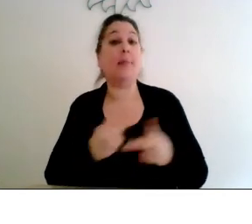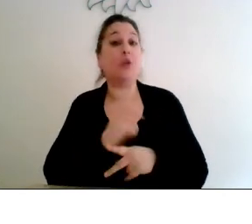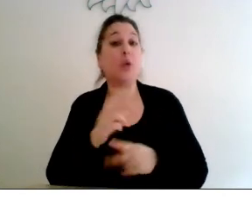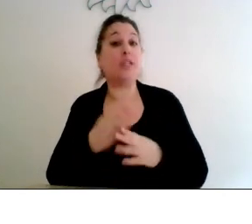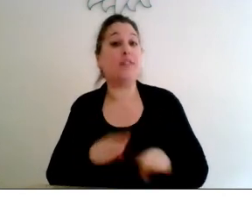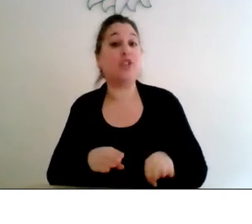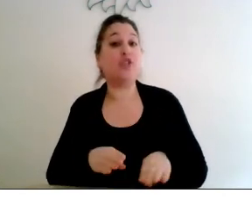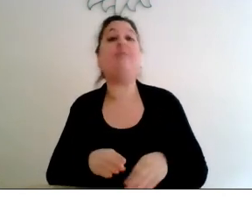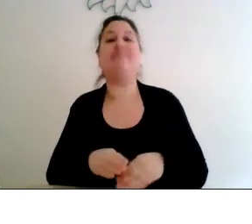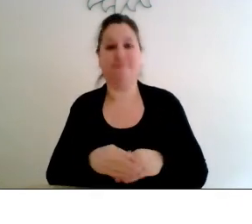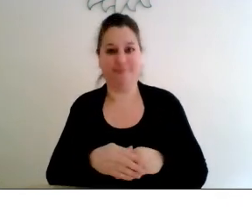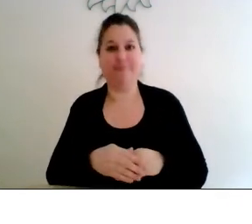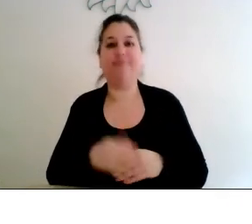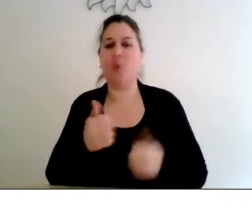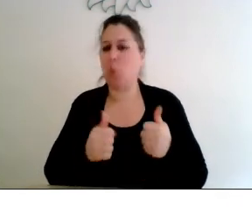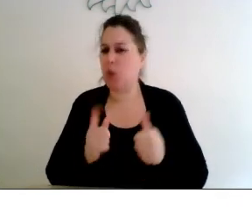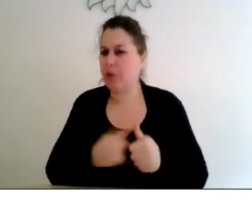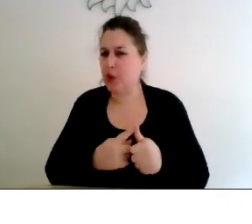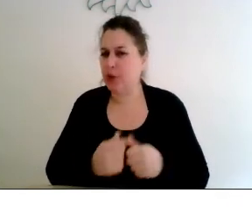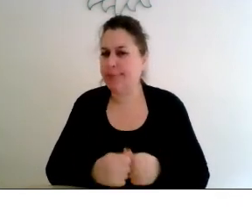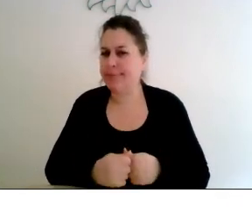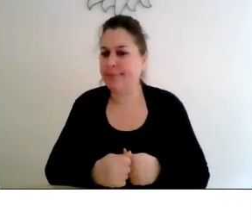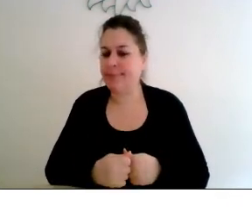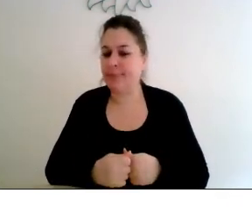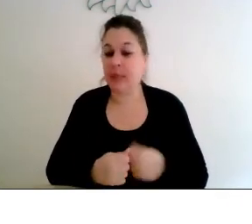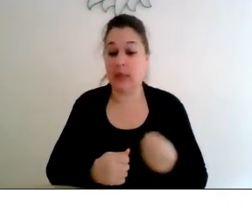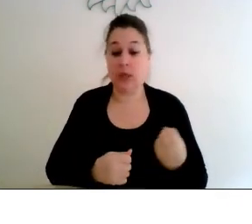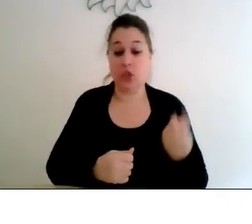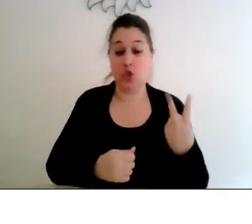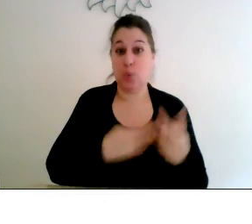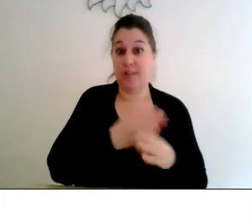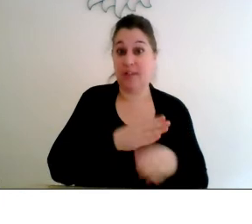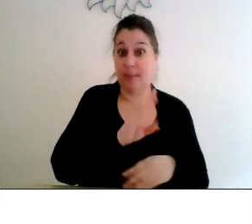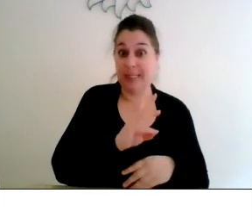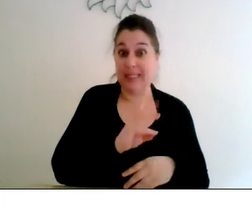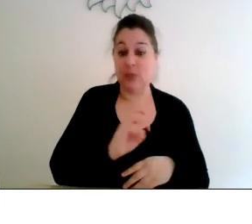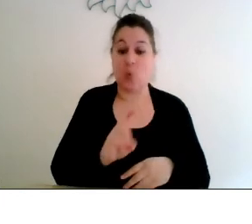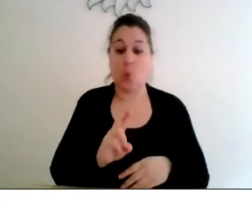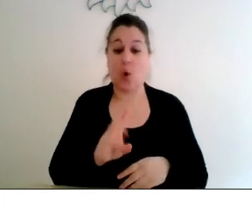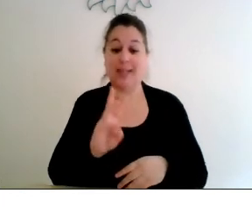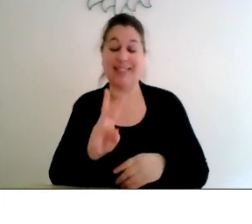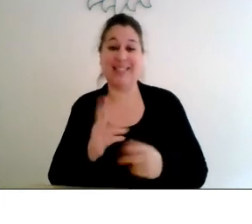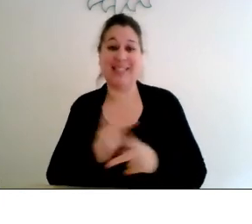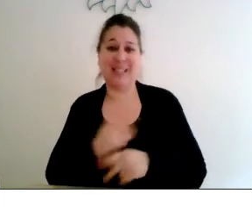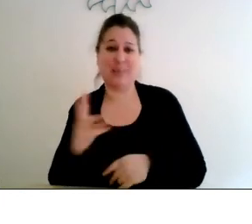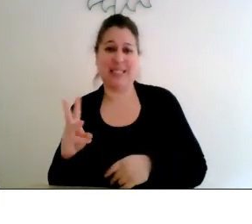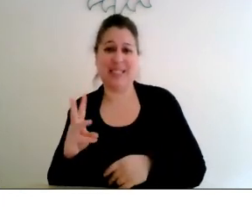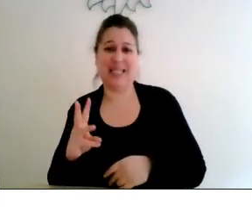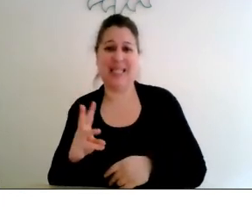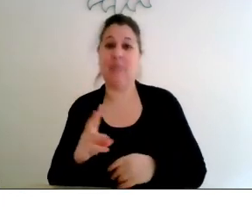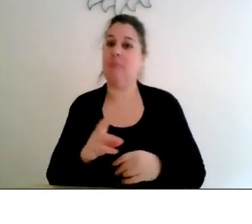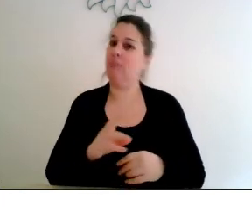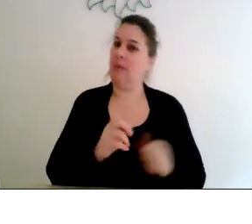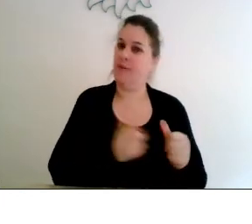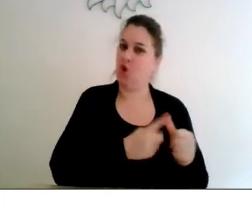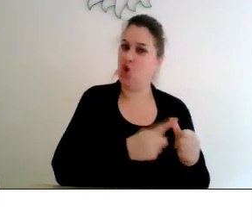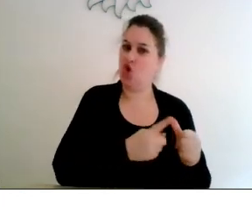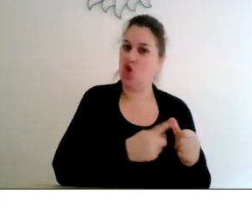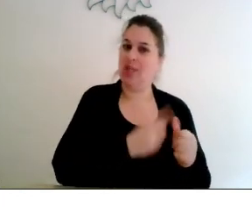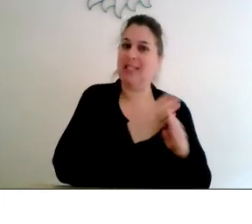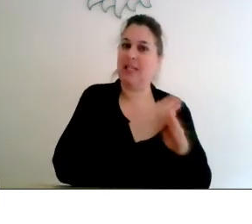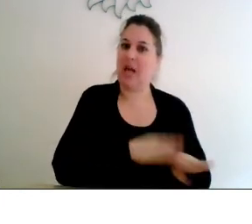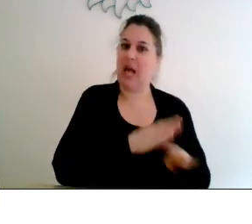first? 12 divided by 6 or 6 times 16? Left to right, so this one first. 12 divided by 6 is